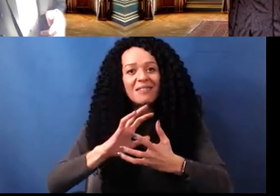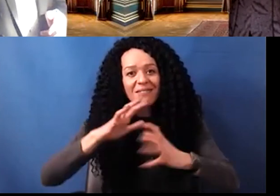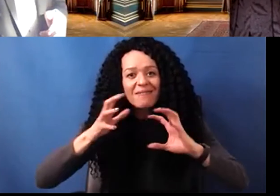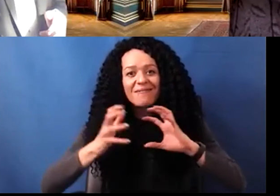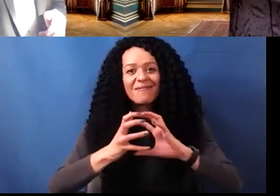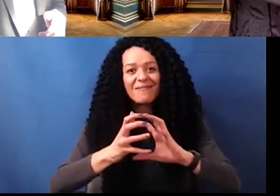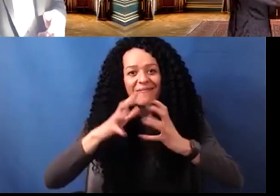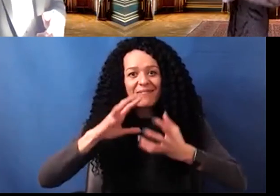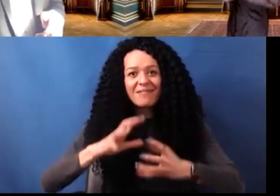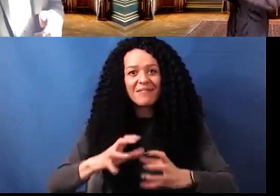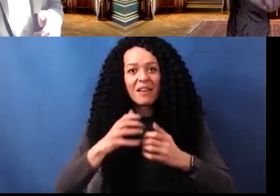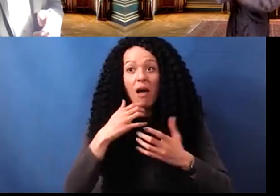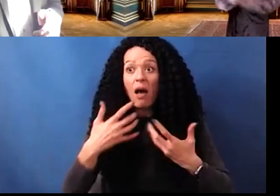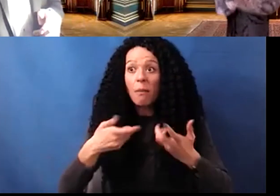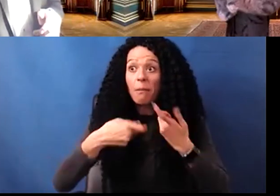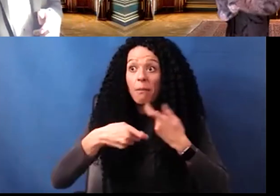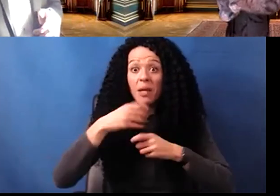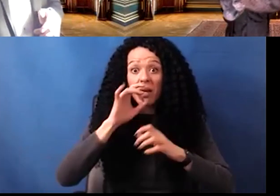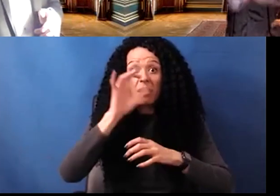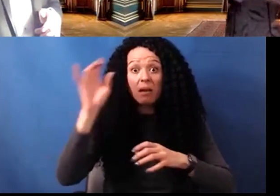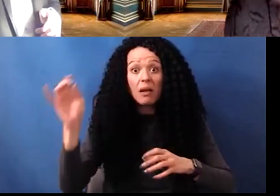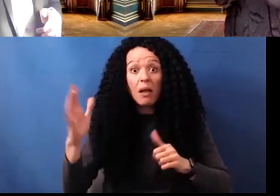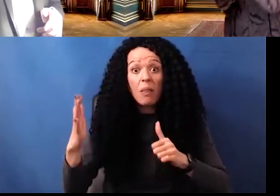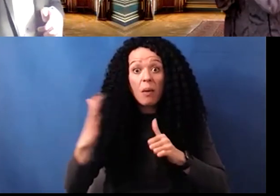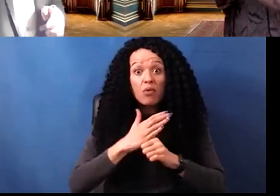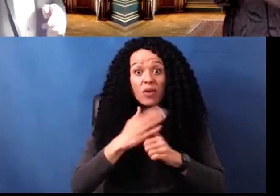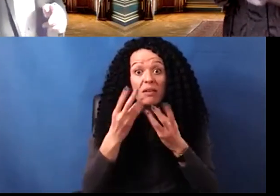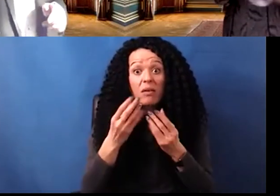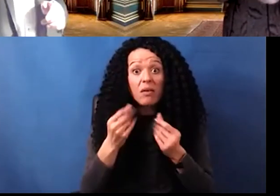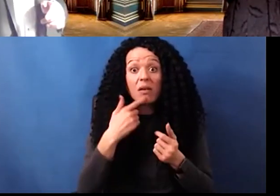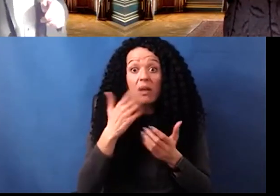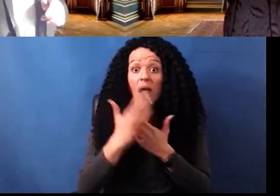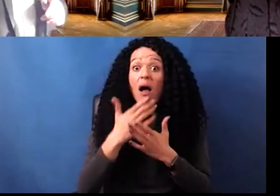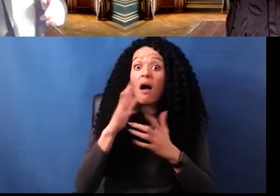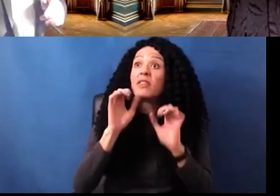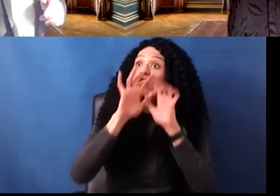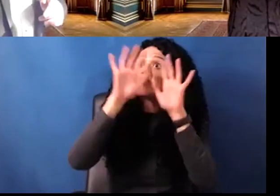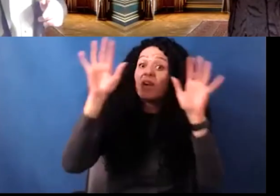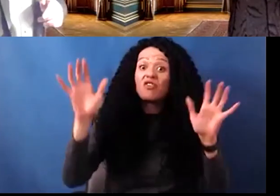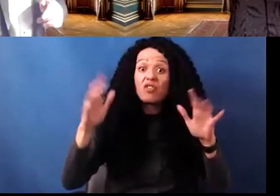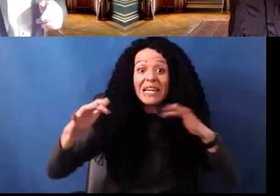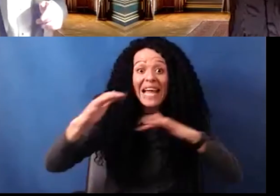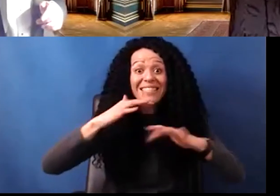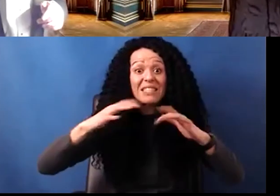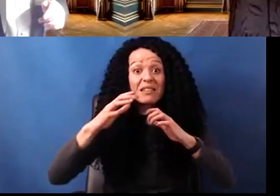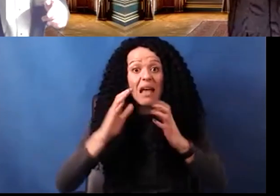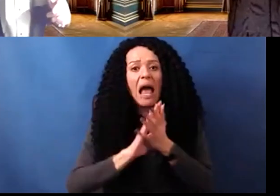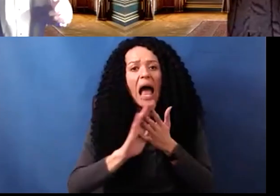condensation. The principal constituents of this matter are the terrestrial gases, hydrogen and